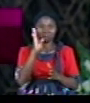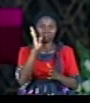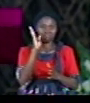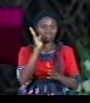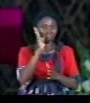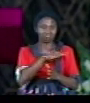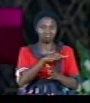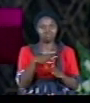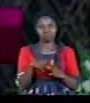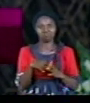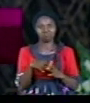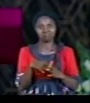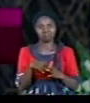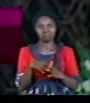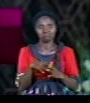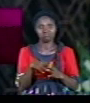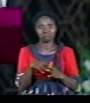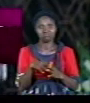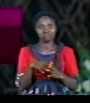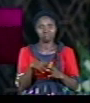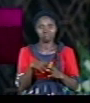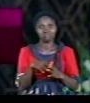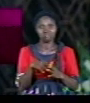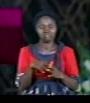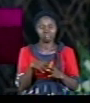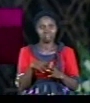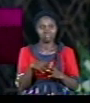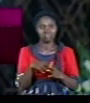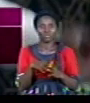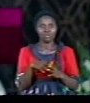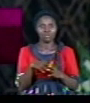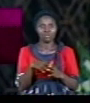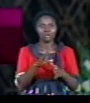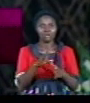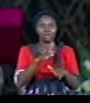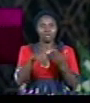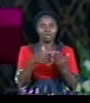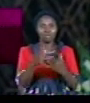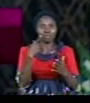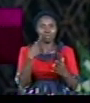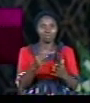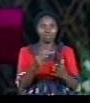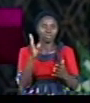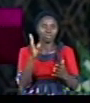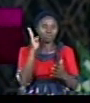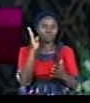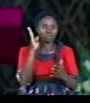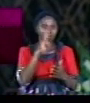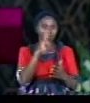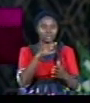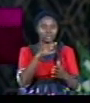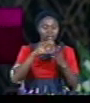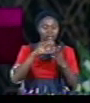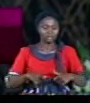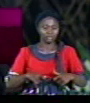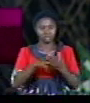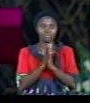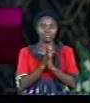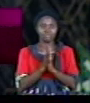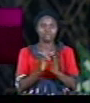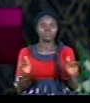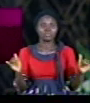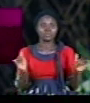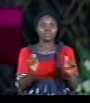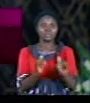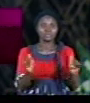he packed in her life, God has offloaded everything. The same thing with you, if you are still in